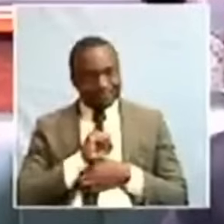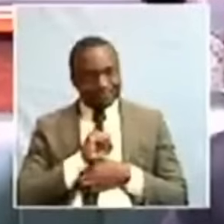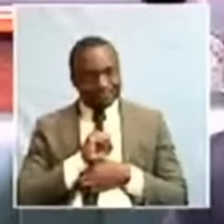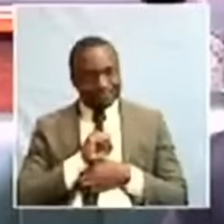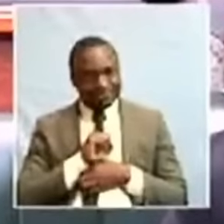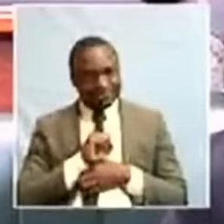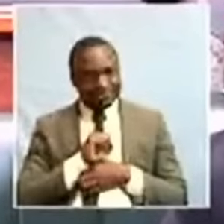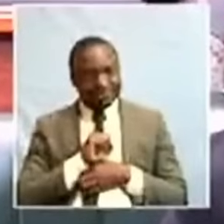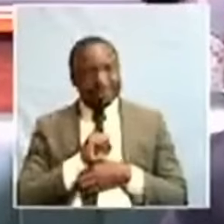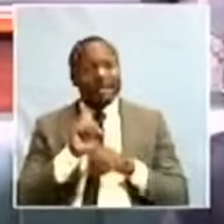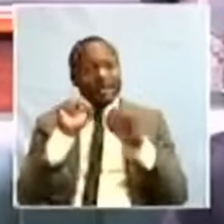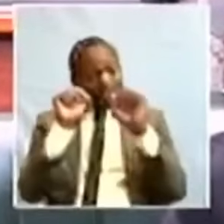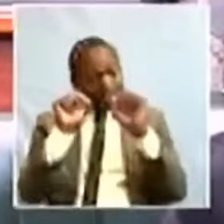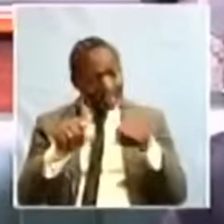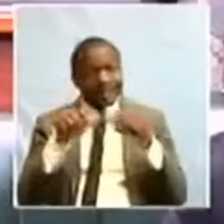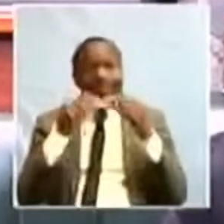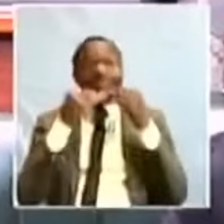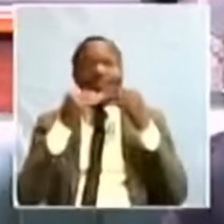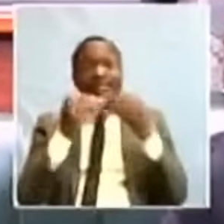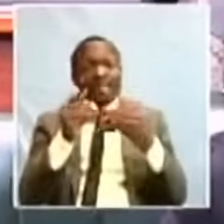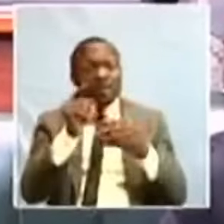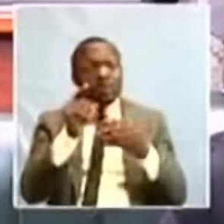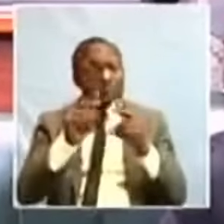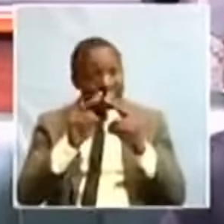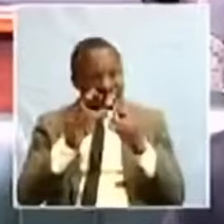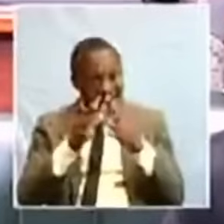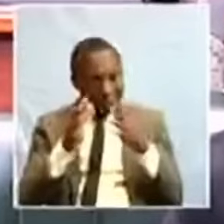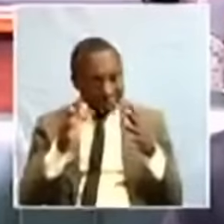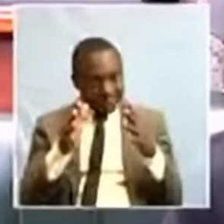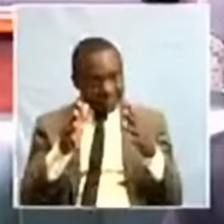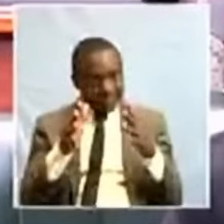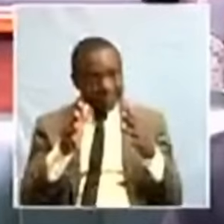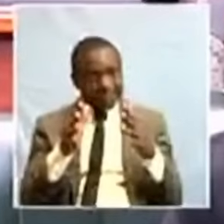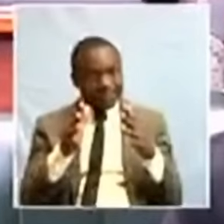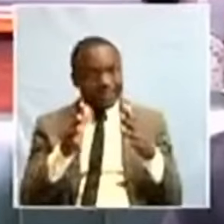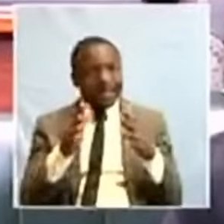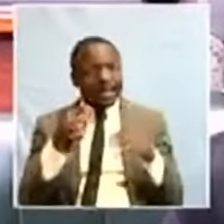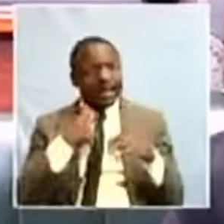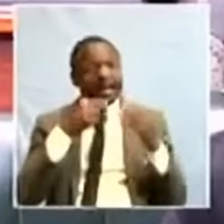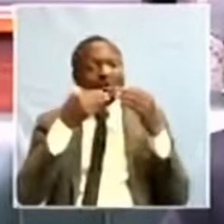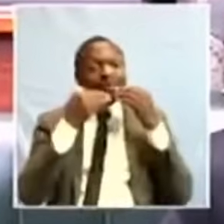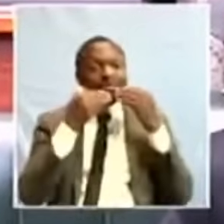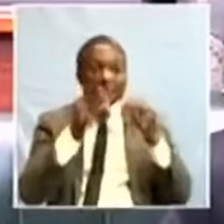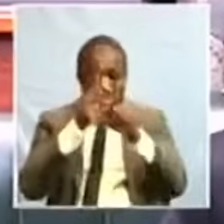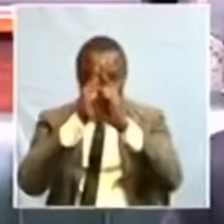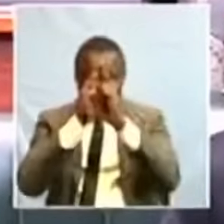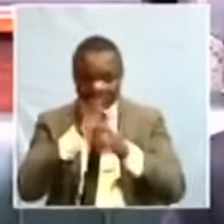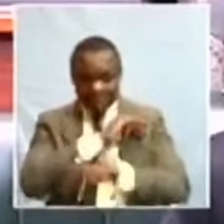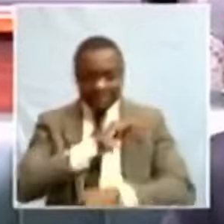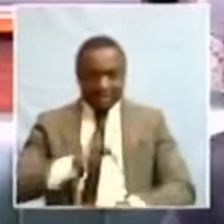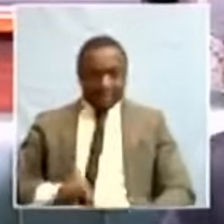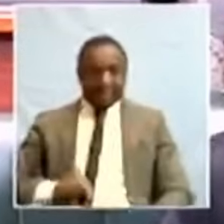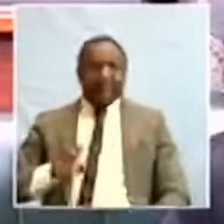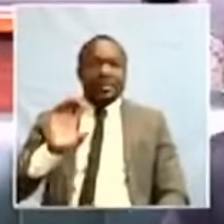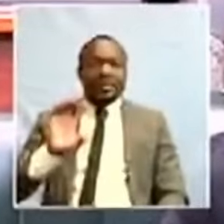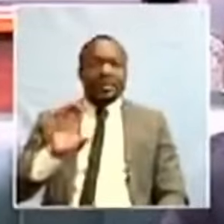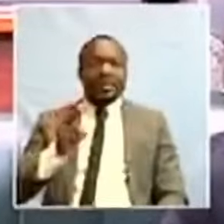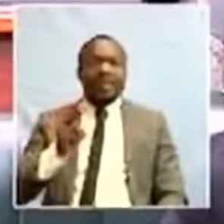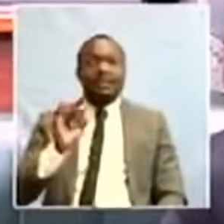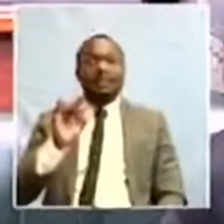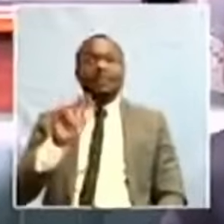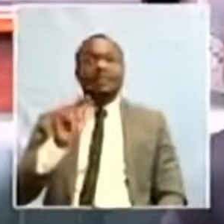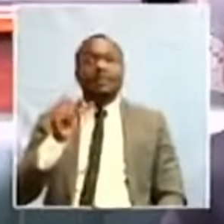And let me thank you very much, just as I thank Honorable Member for Chitambo, is